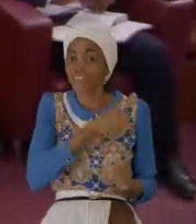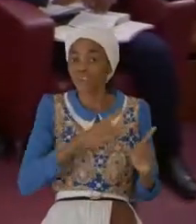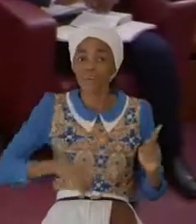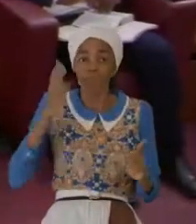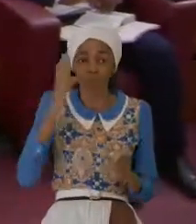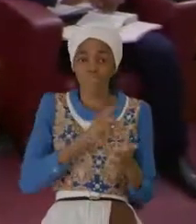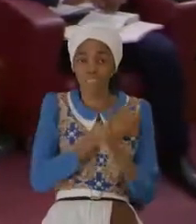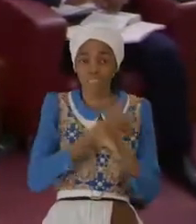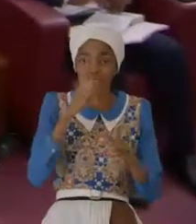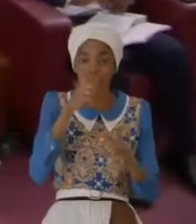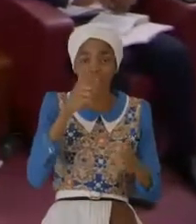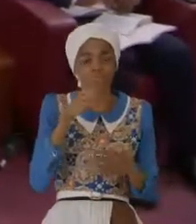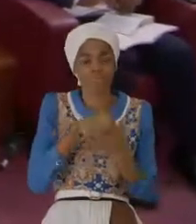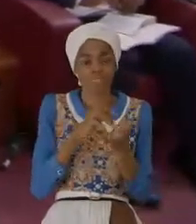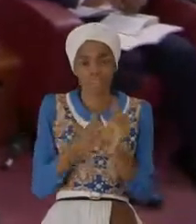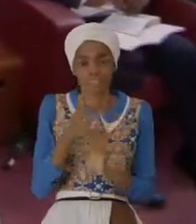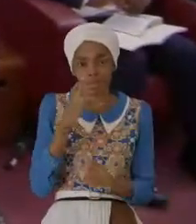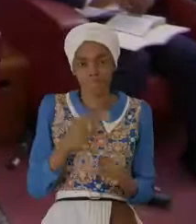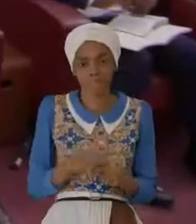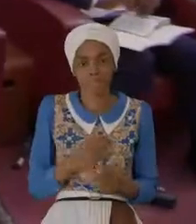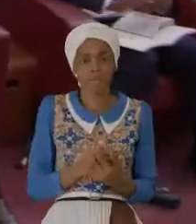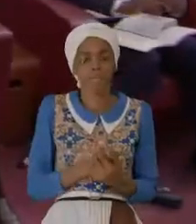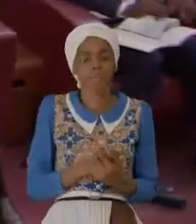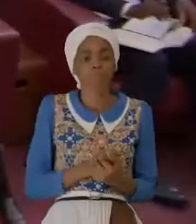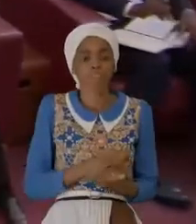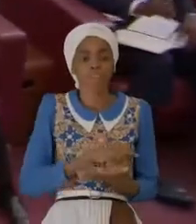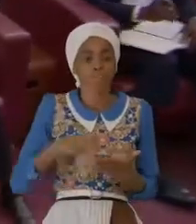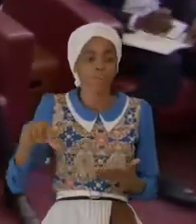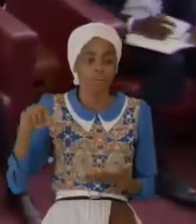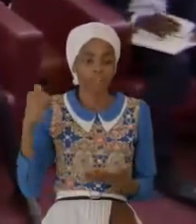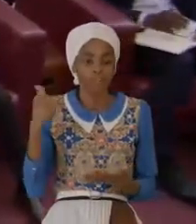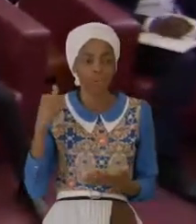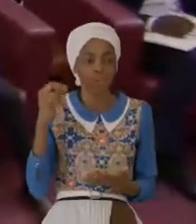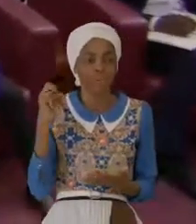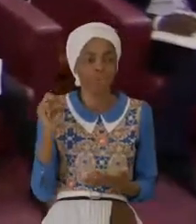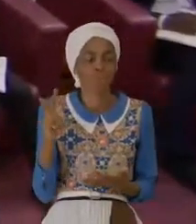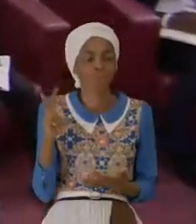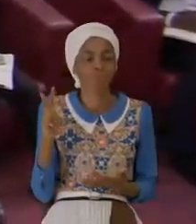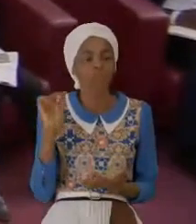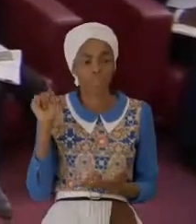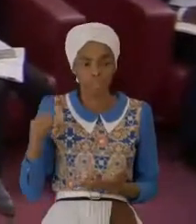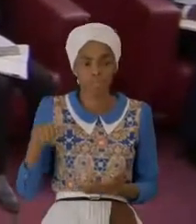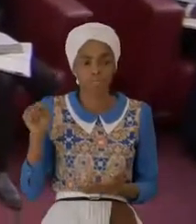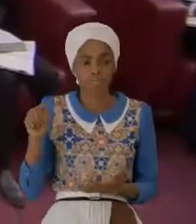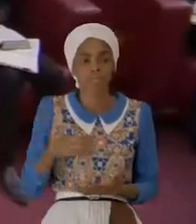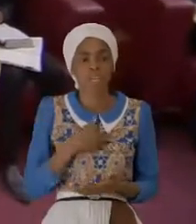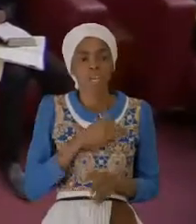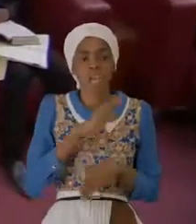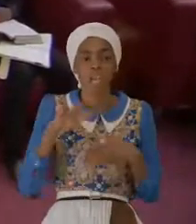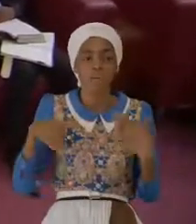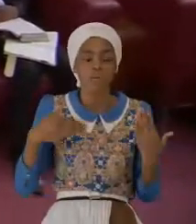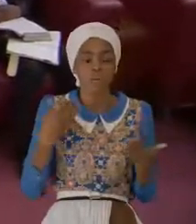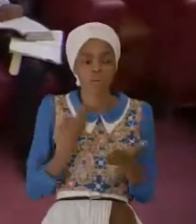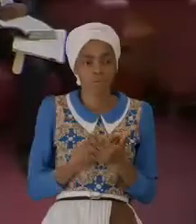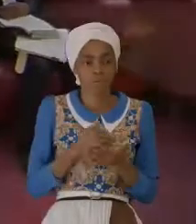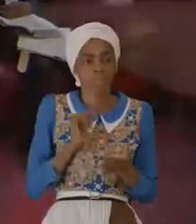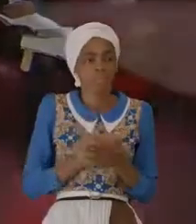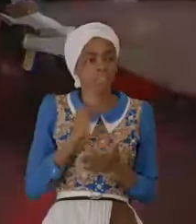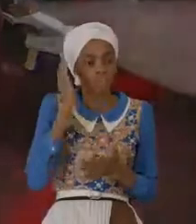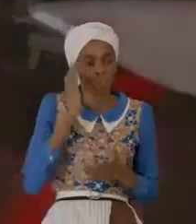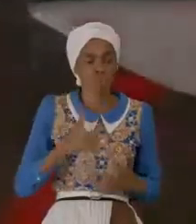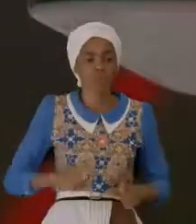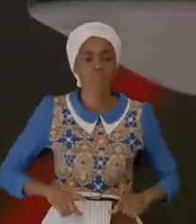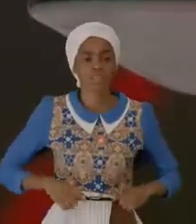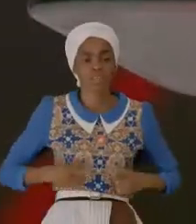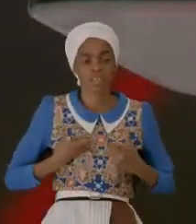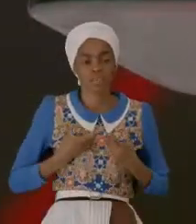you in verse 12 yea and all that will live